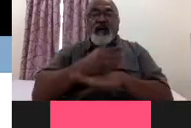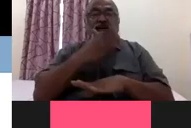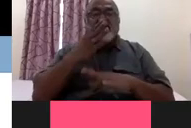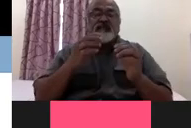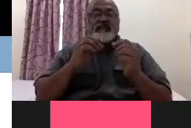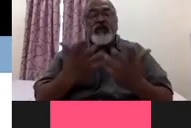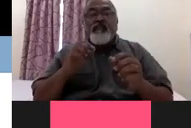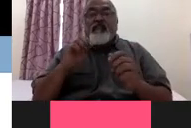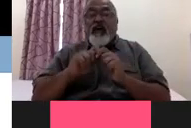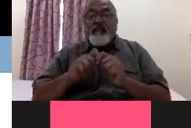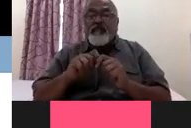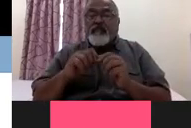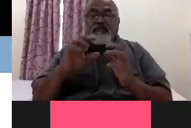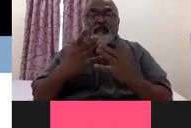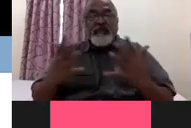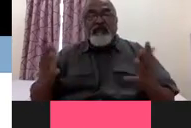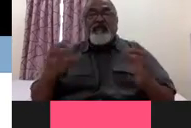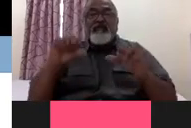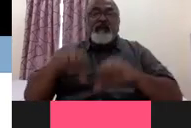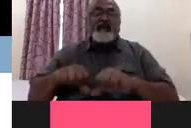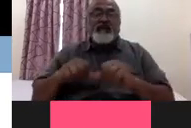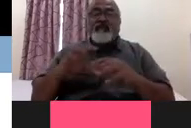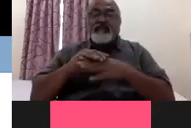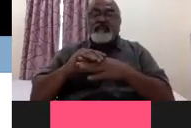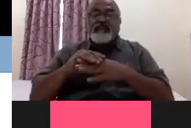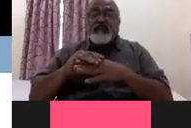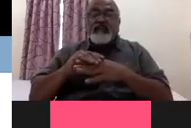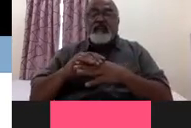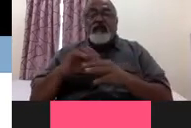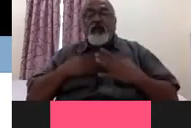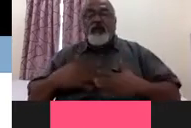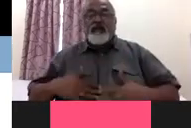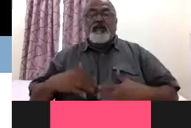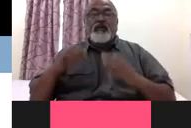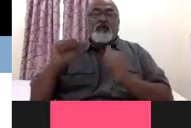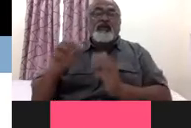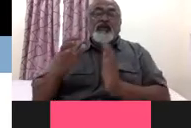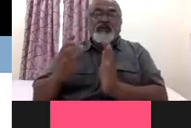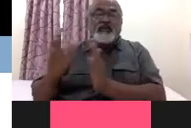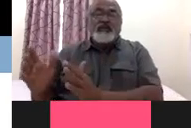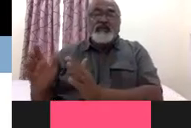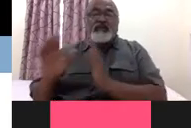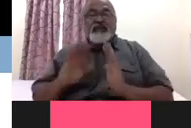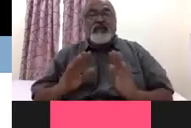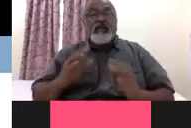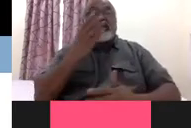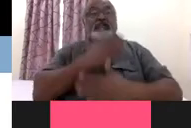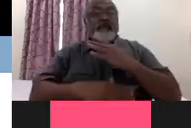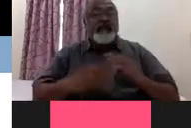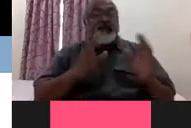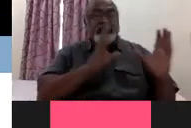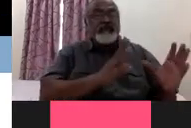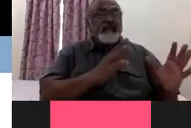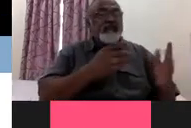is limited in the physical part of the body. But that is a physical condition, while disability is